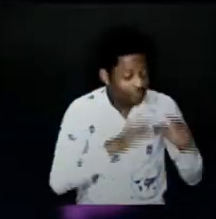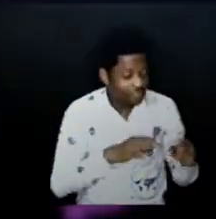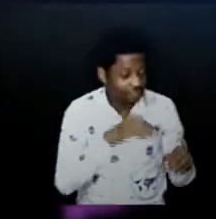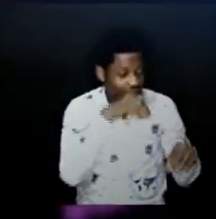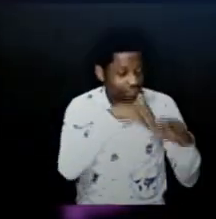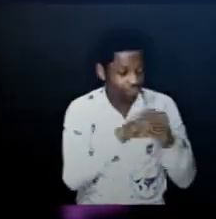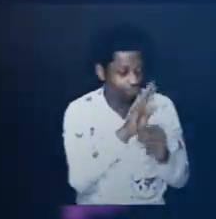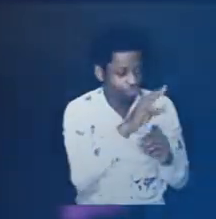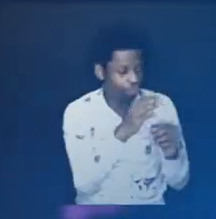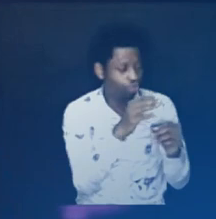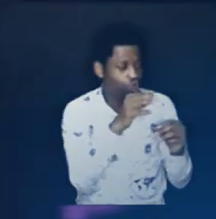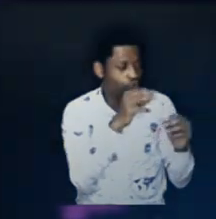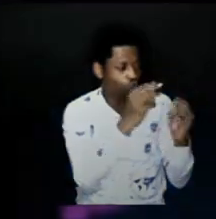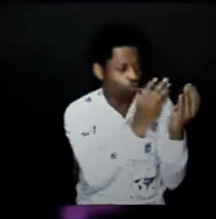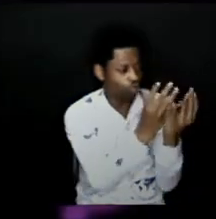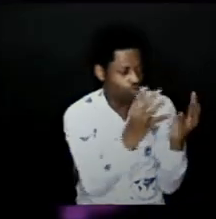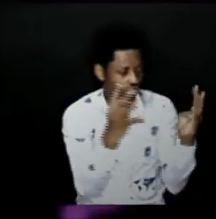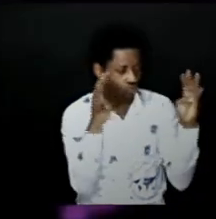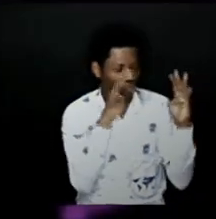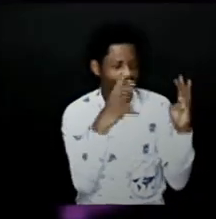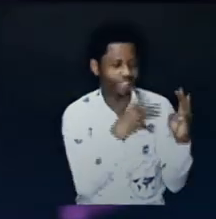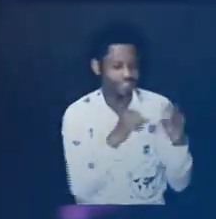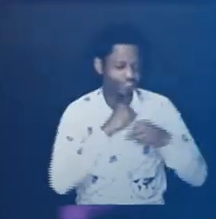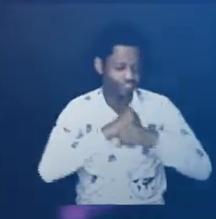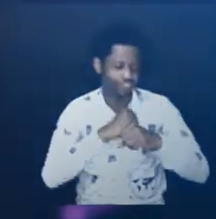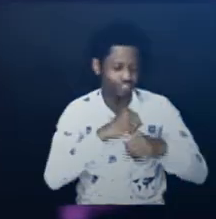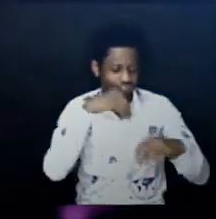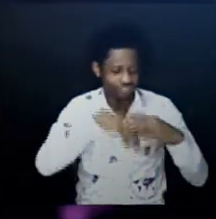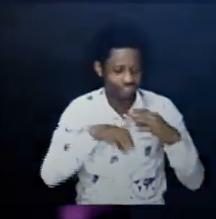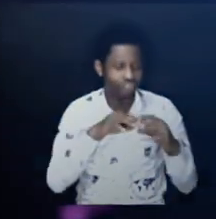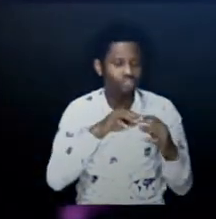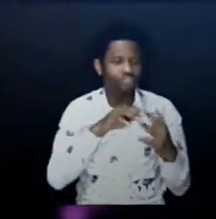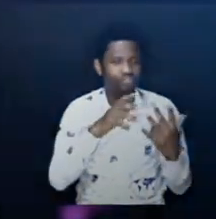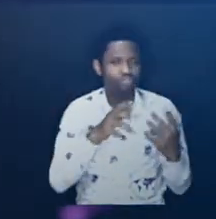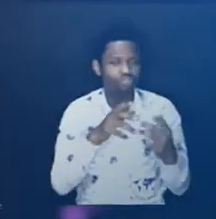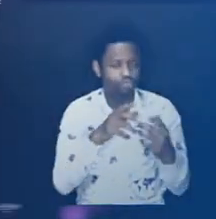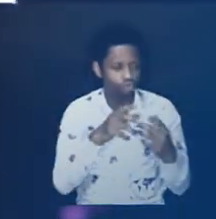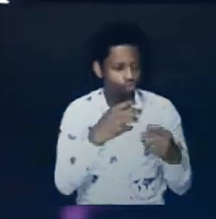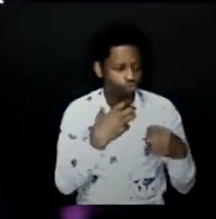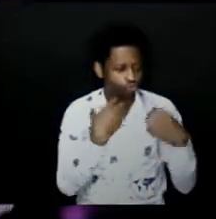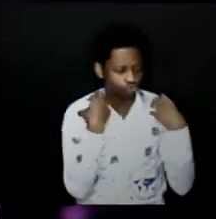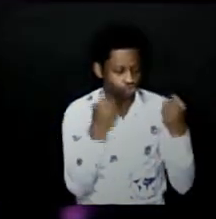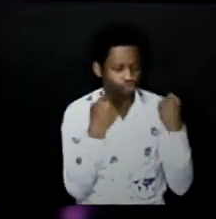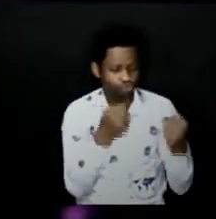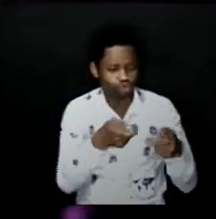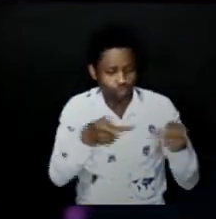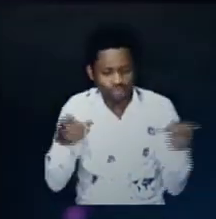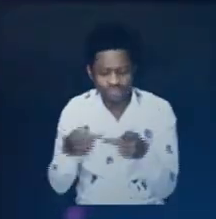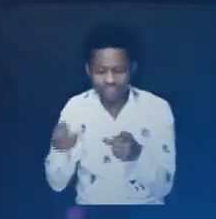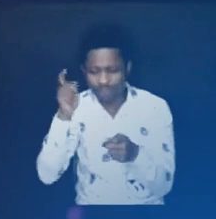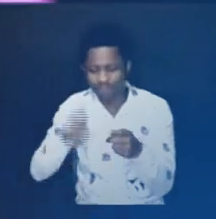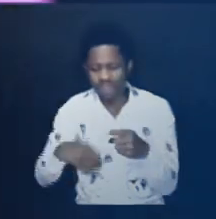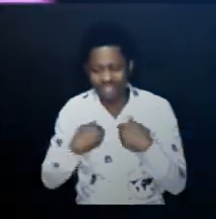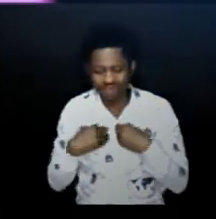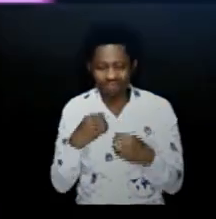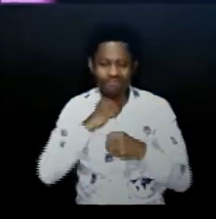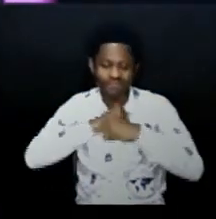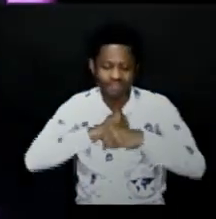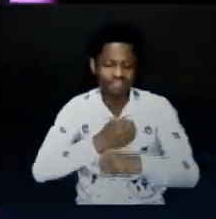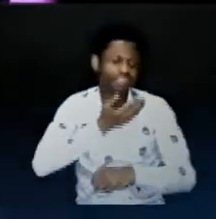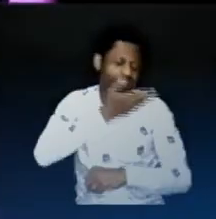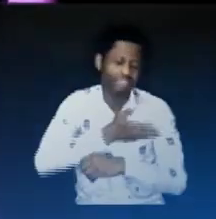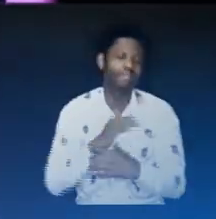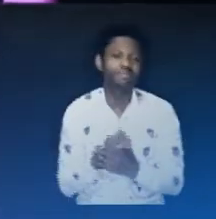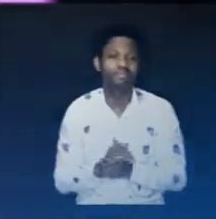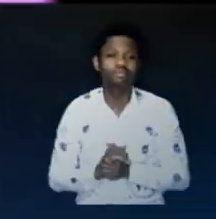within your walls and security within your citadels, in your strongholds, there should be security. For